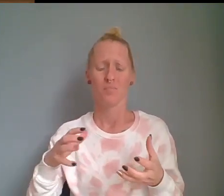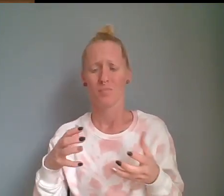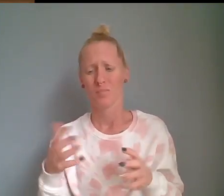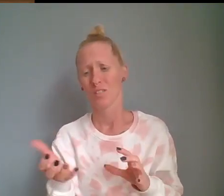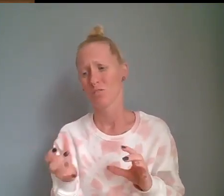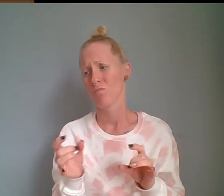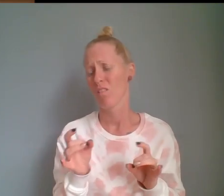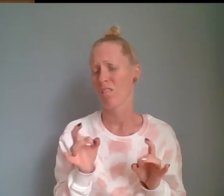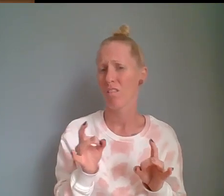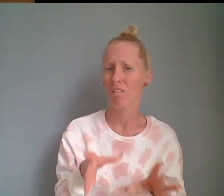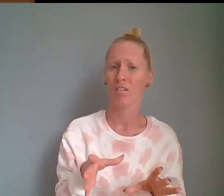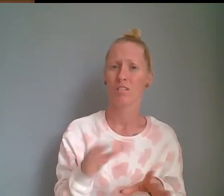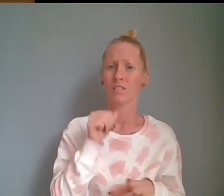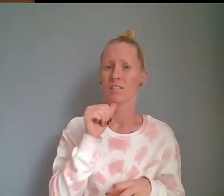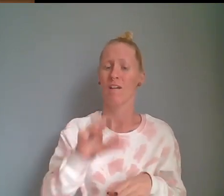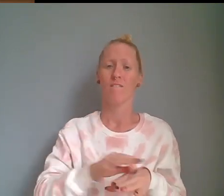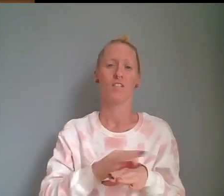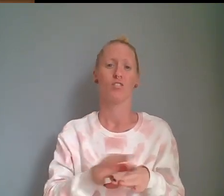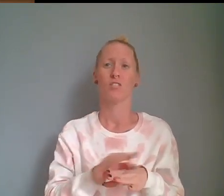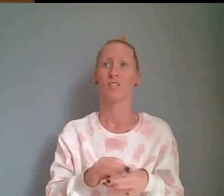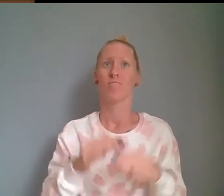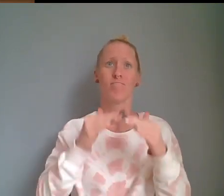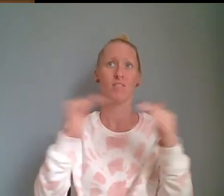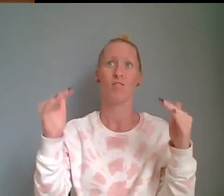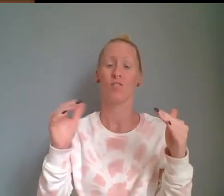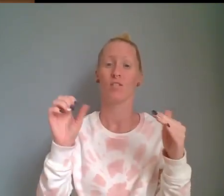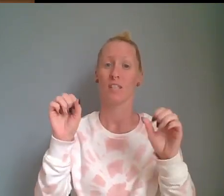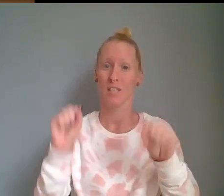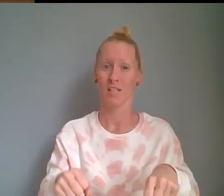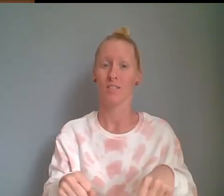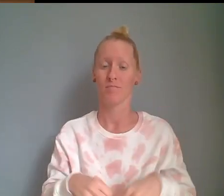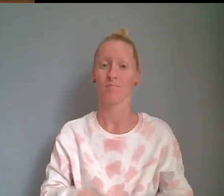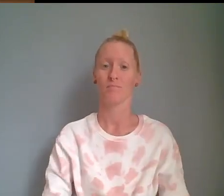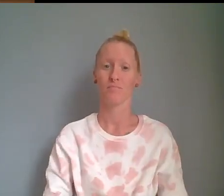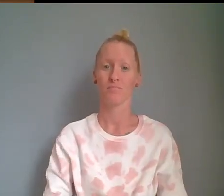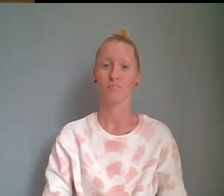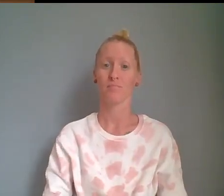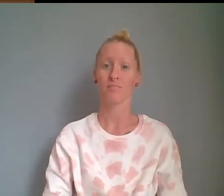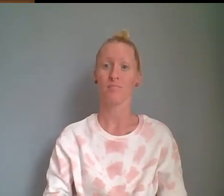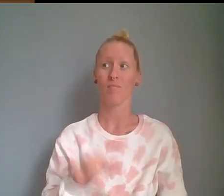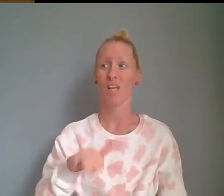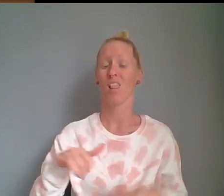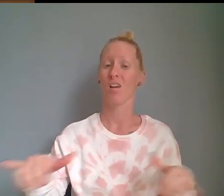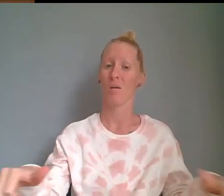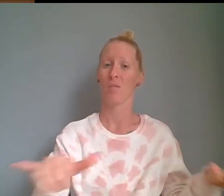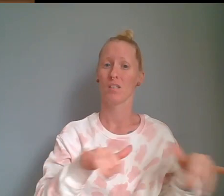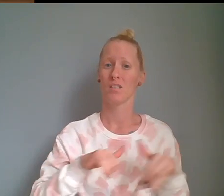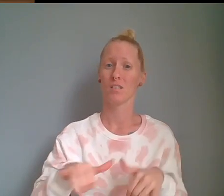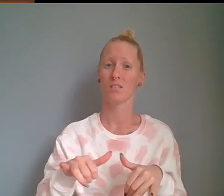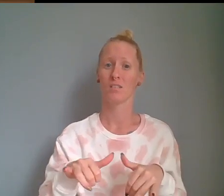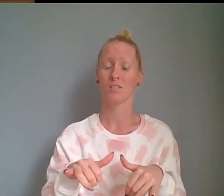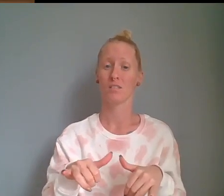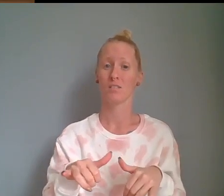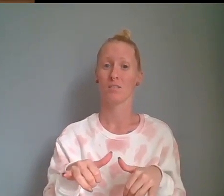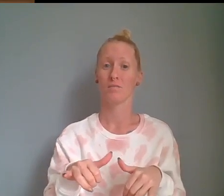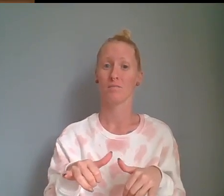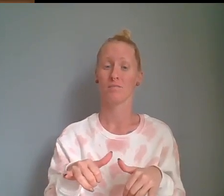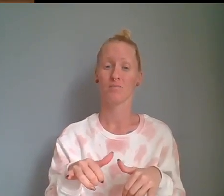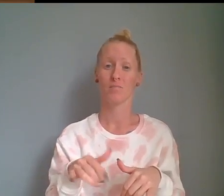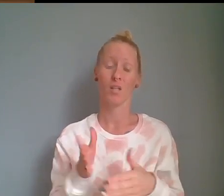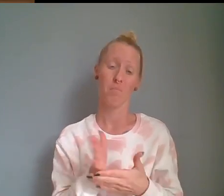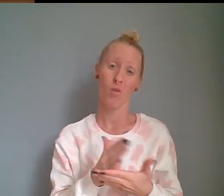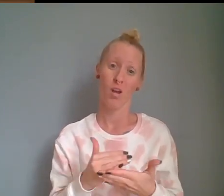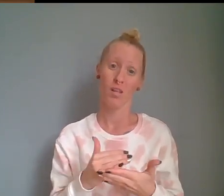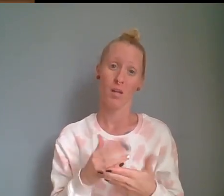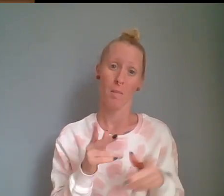they're not functioning at the level that they're capable of and such. And that's something that's very, very common, and it's in part because